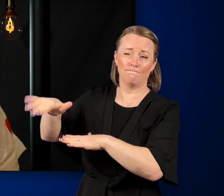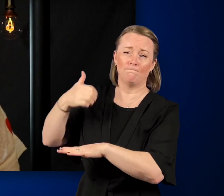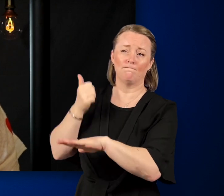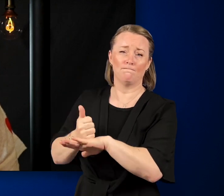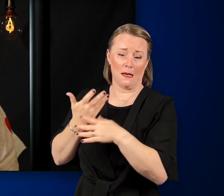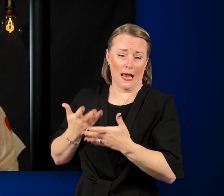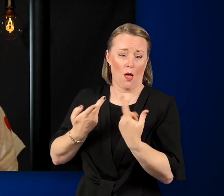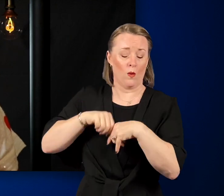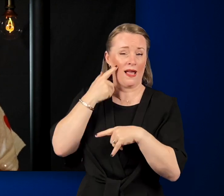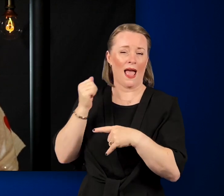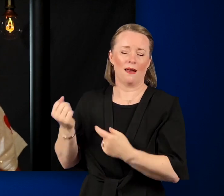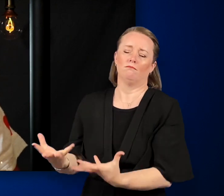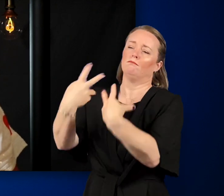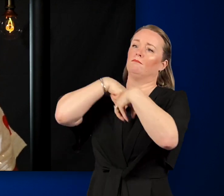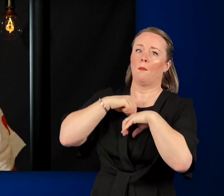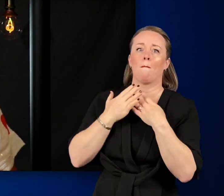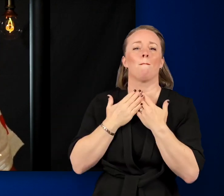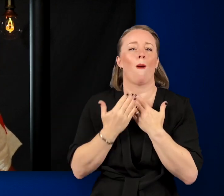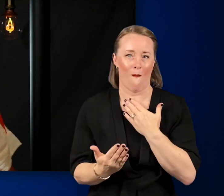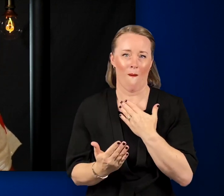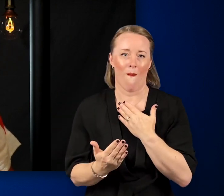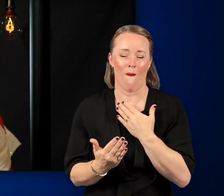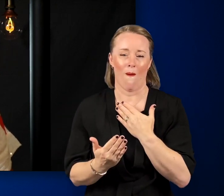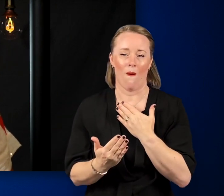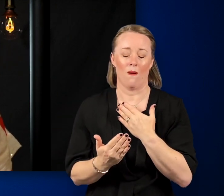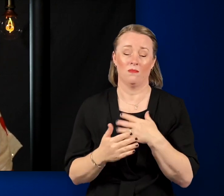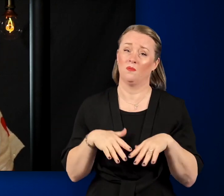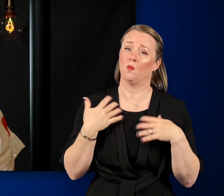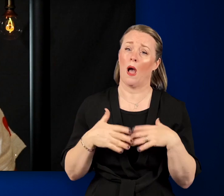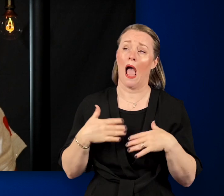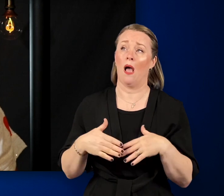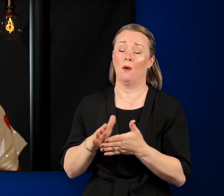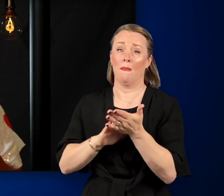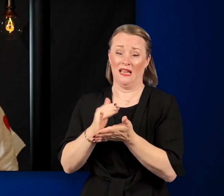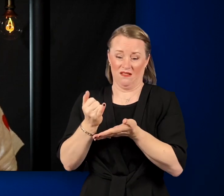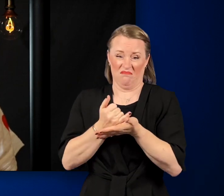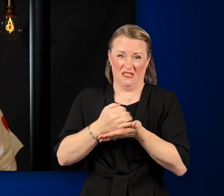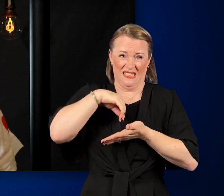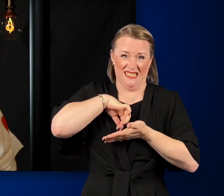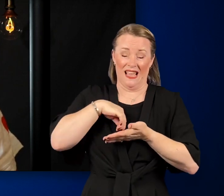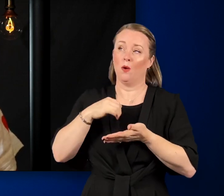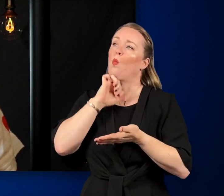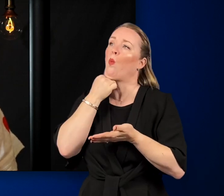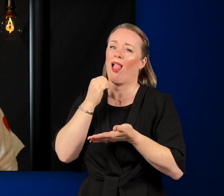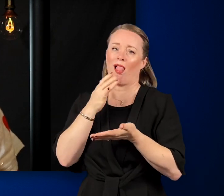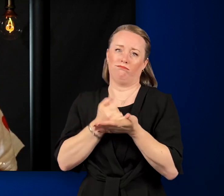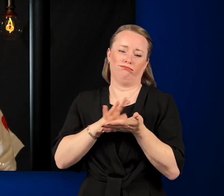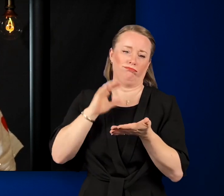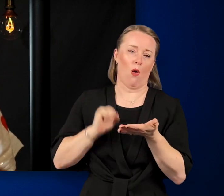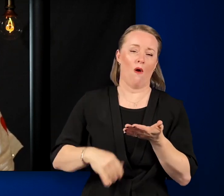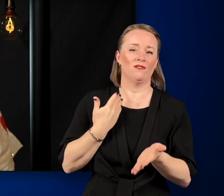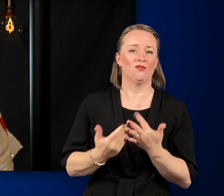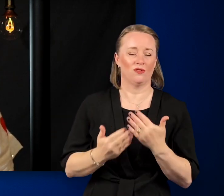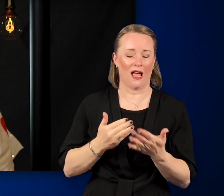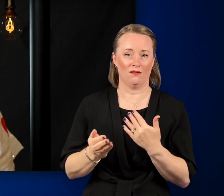more. A means of dealing with that problem of sin at the heart of us, and a new kind of life in which its